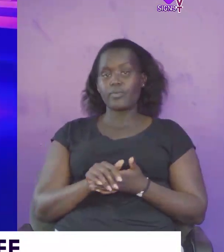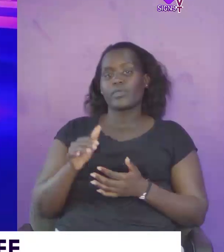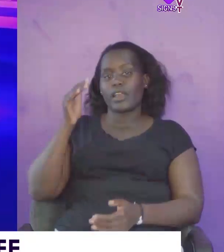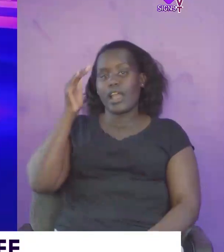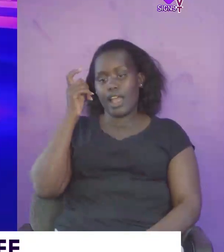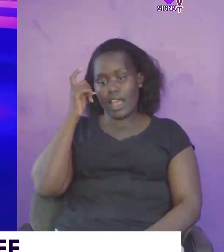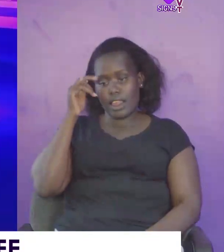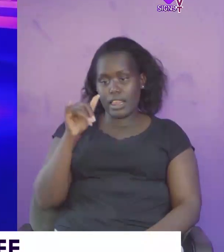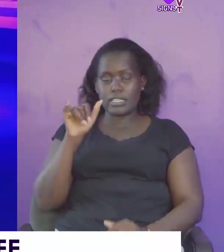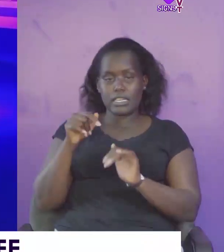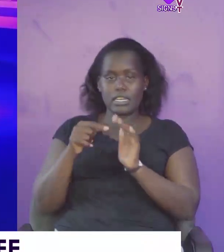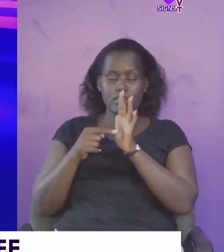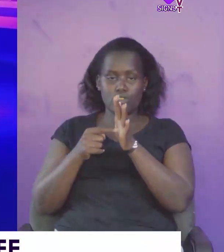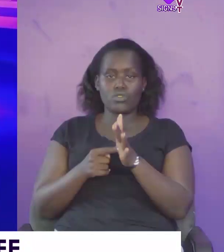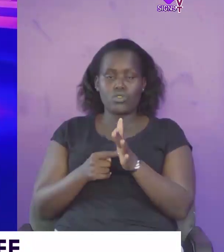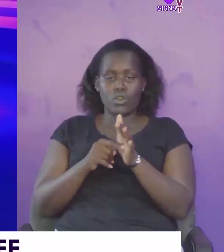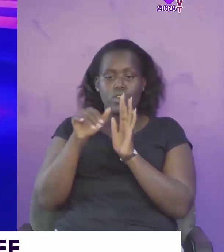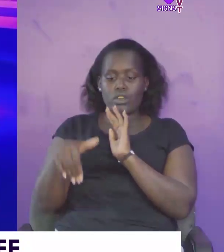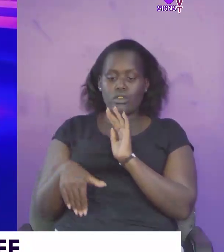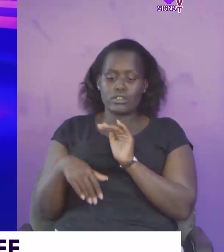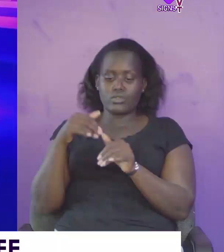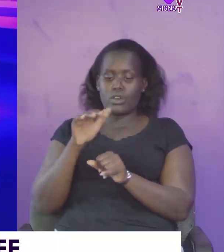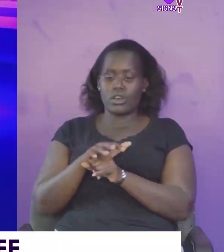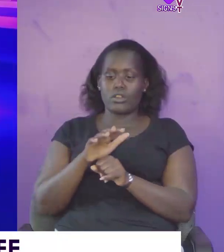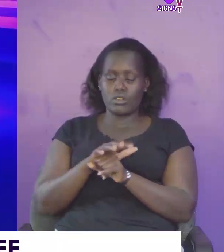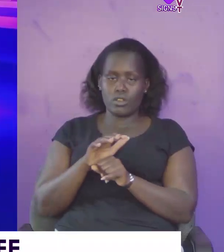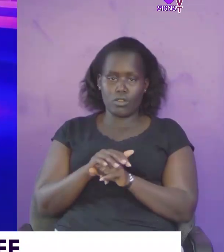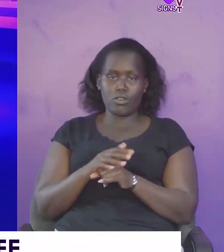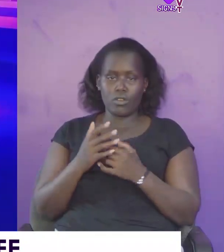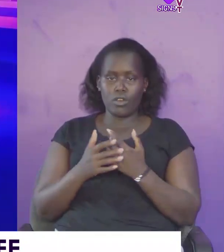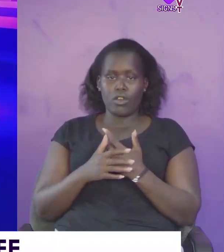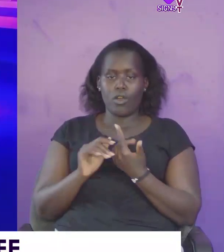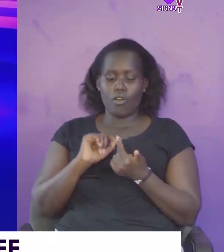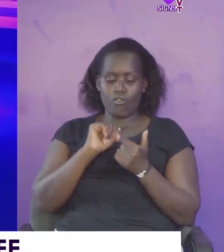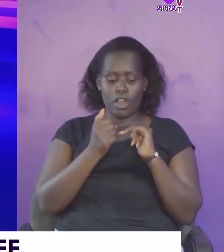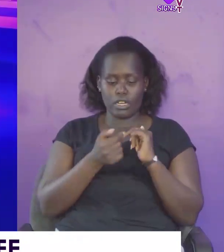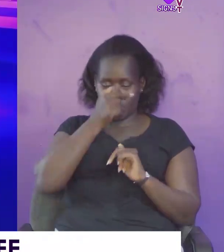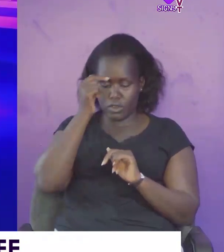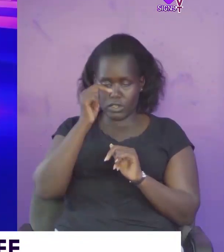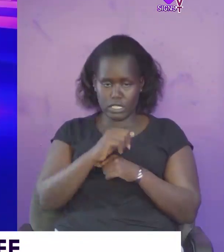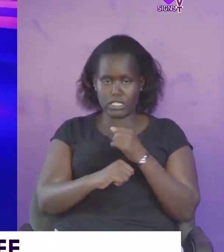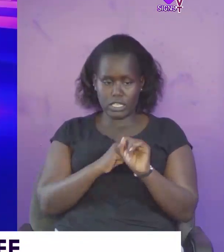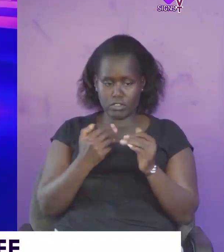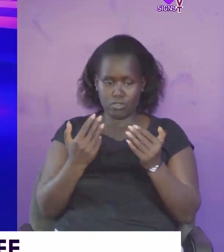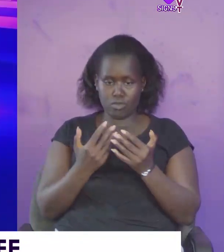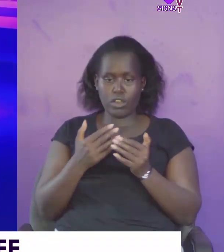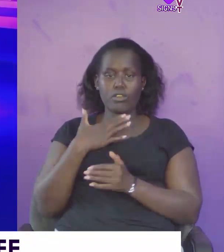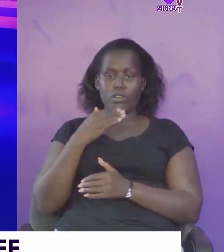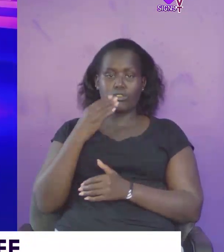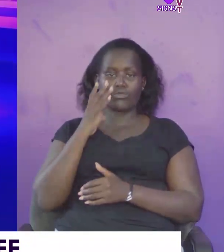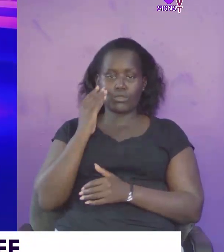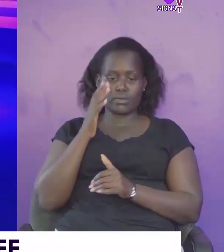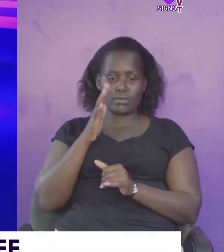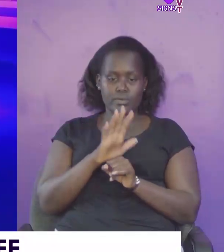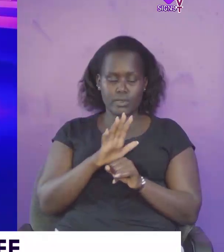can expose the teenagers to a lot of harm, because it is at that age that they want to experience a lot. But I